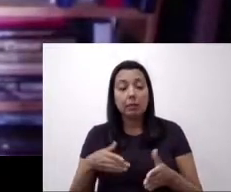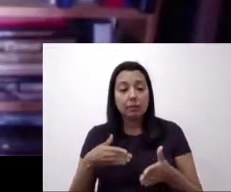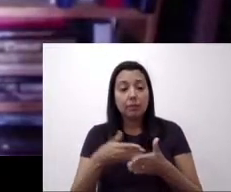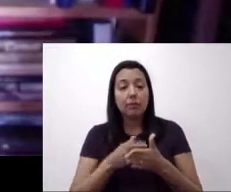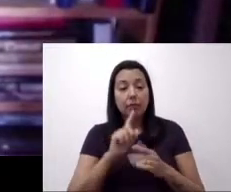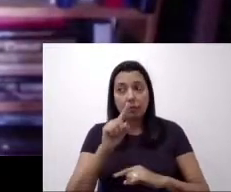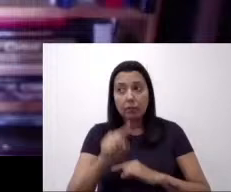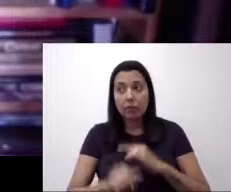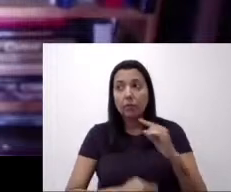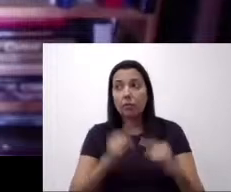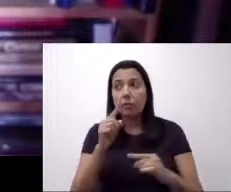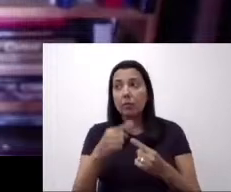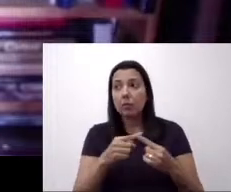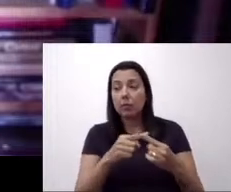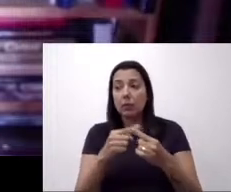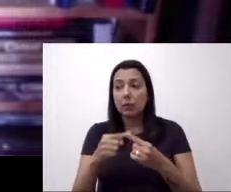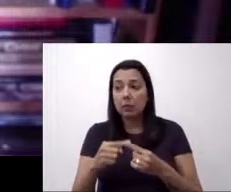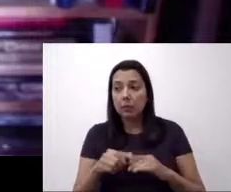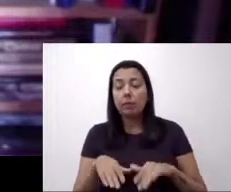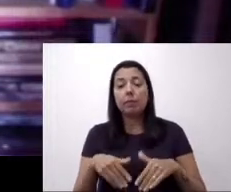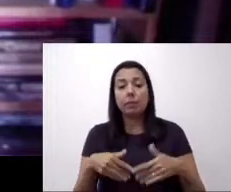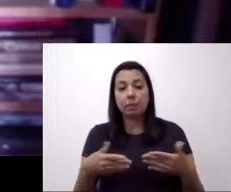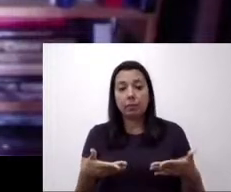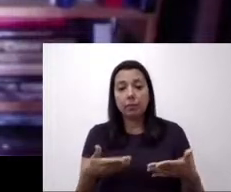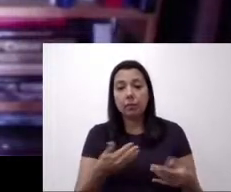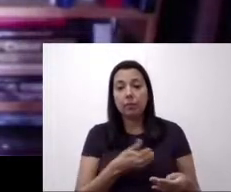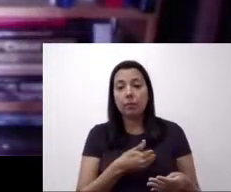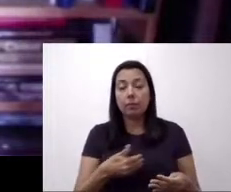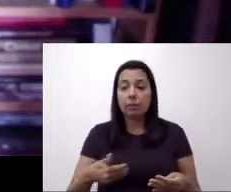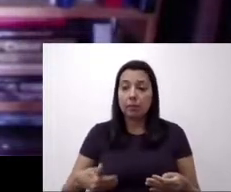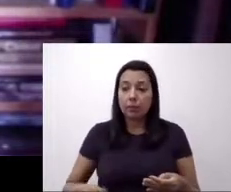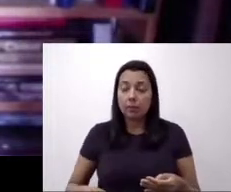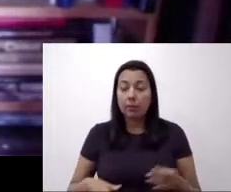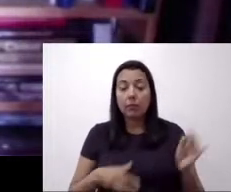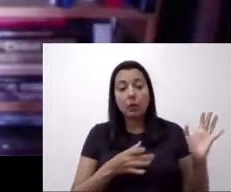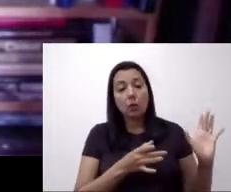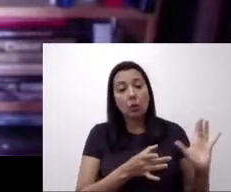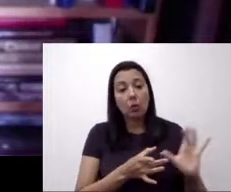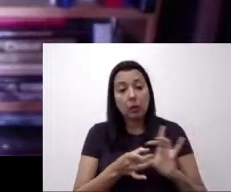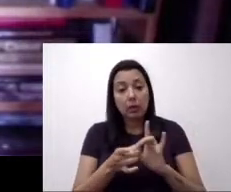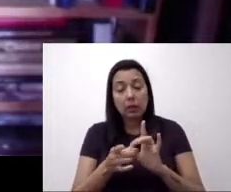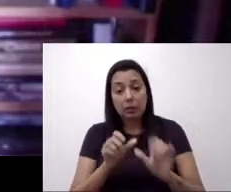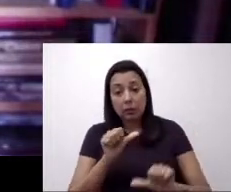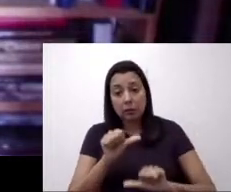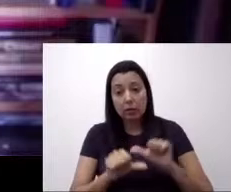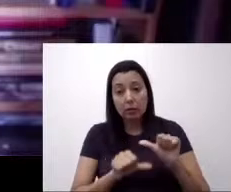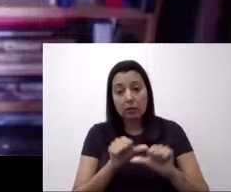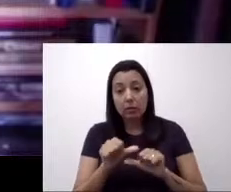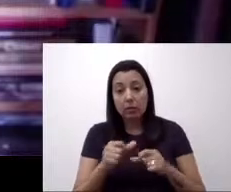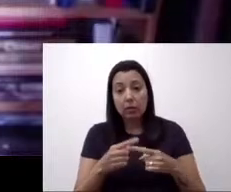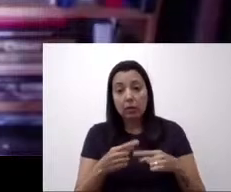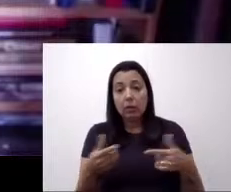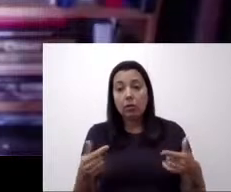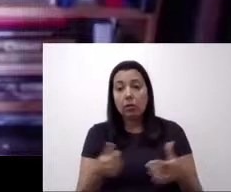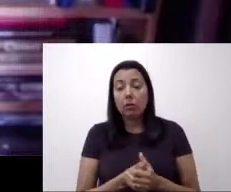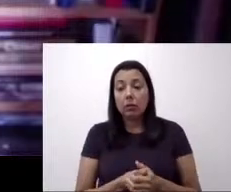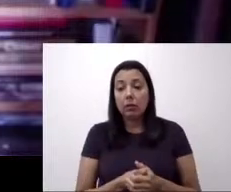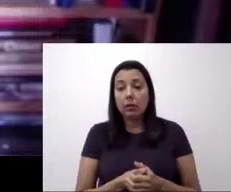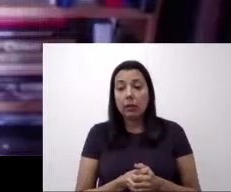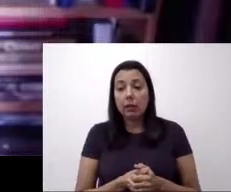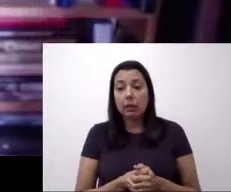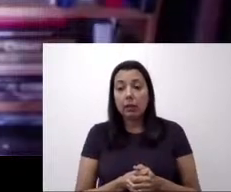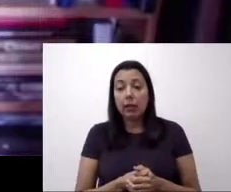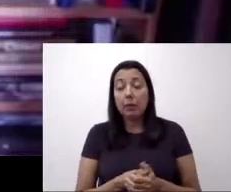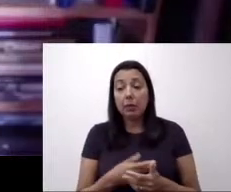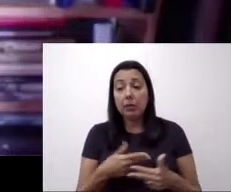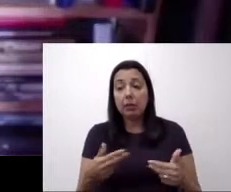on governments. And this context makes it more difficult for countries to cut